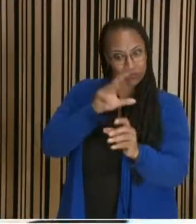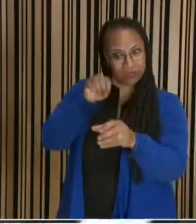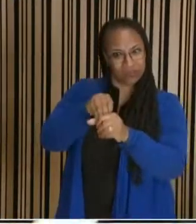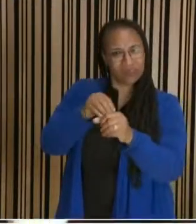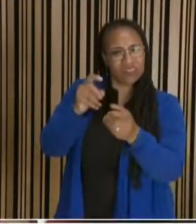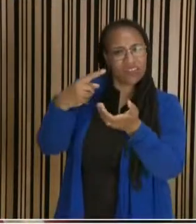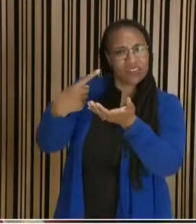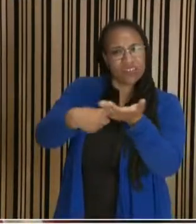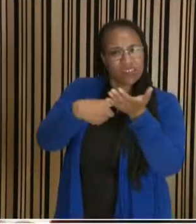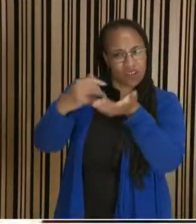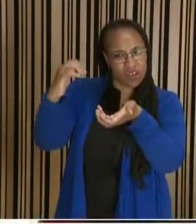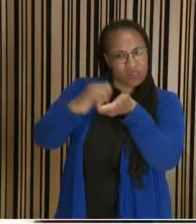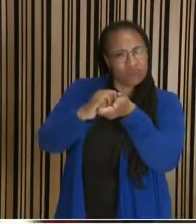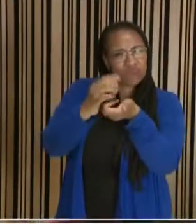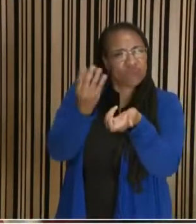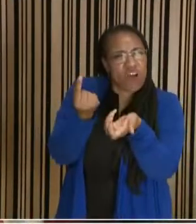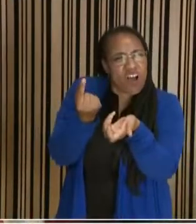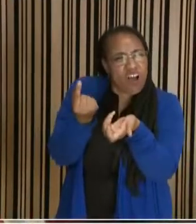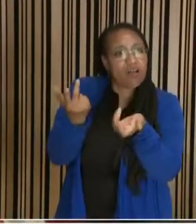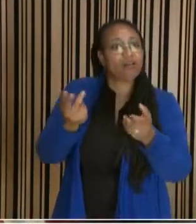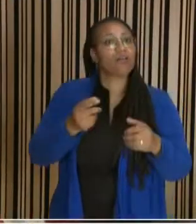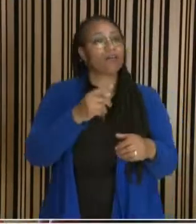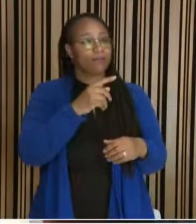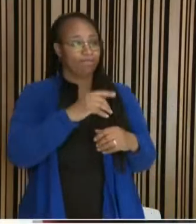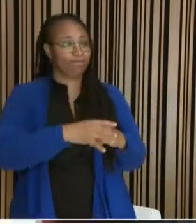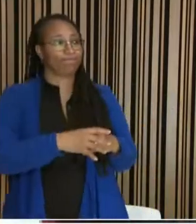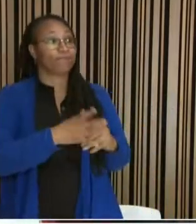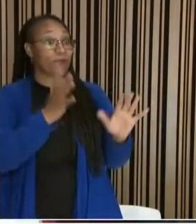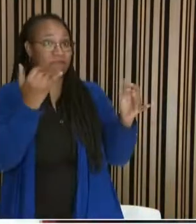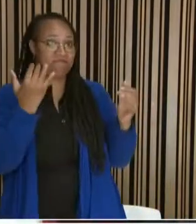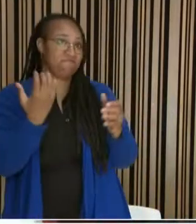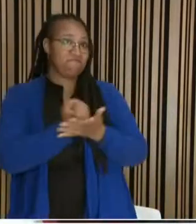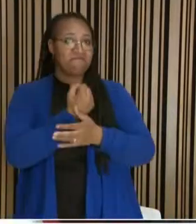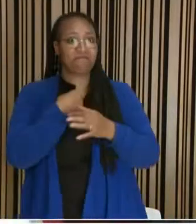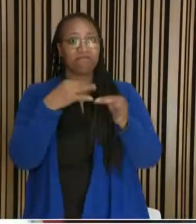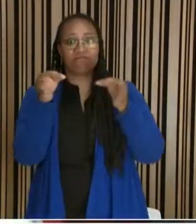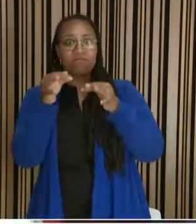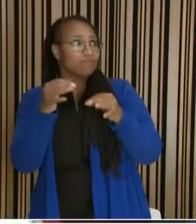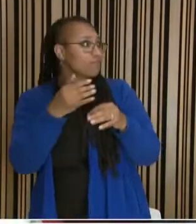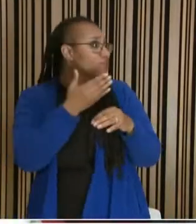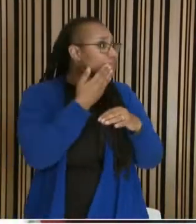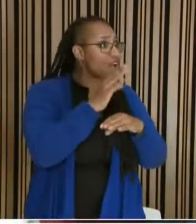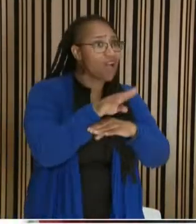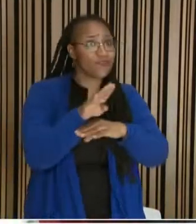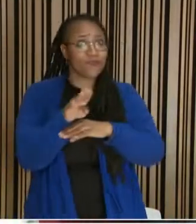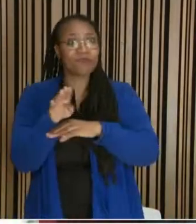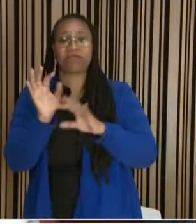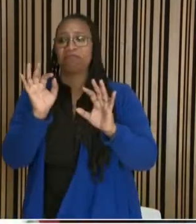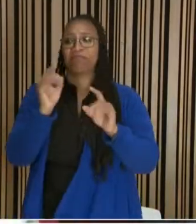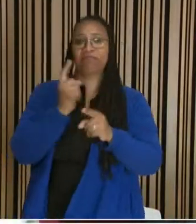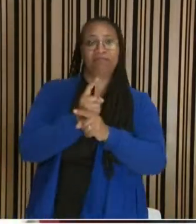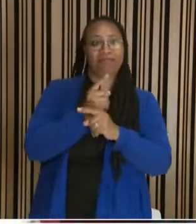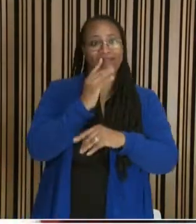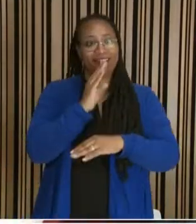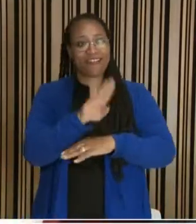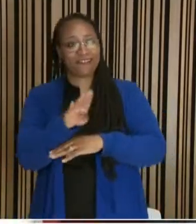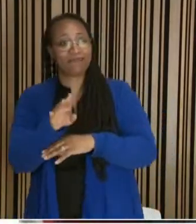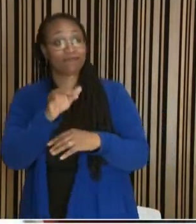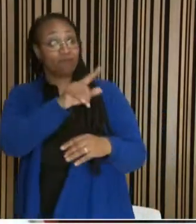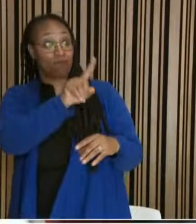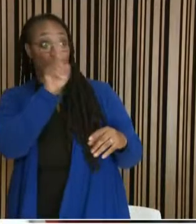Thank you, Madam Mayor. Good afternoon. I think it's afternoon. But Sam, so to your question, you know, you've heard me talk a